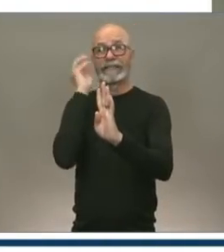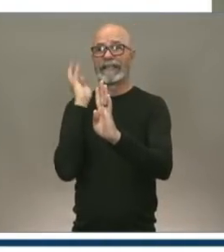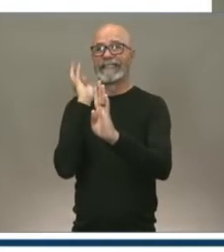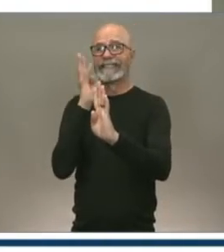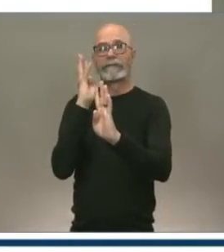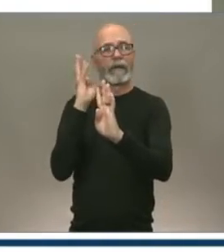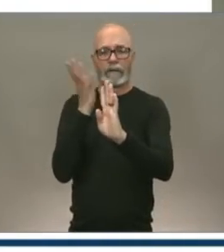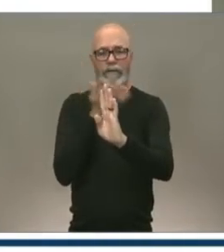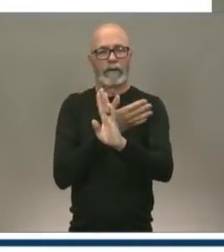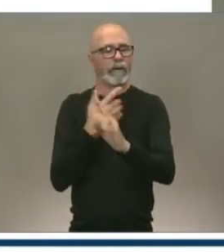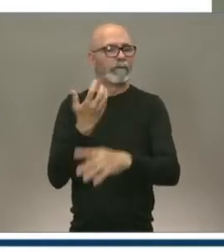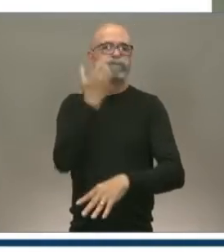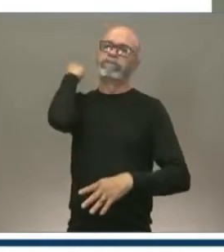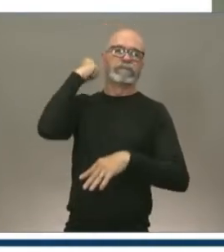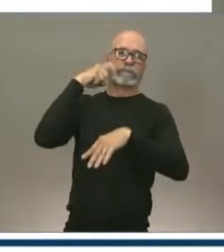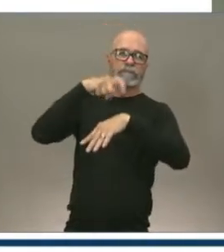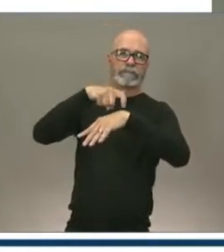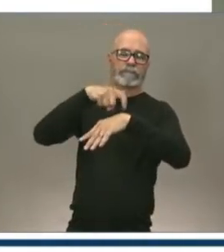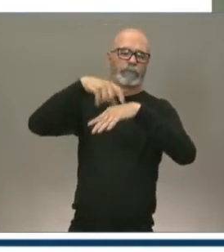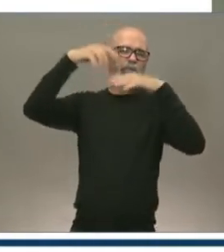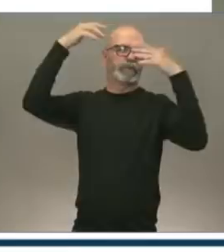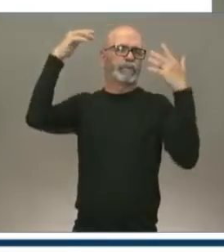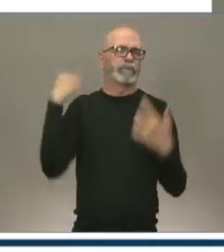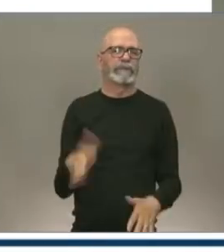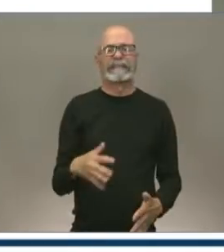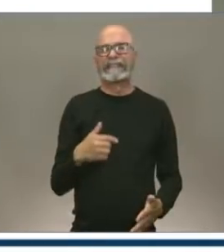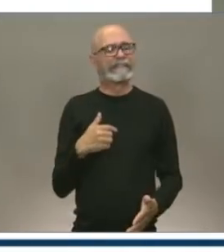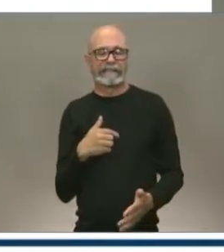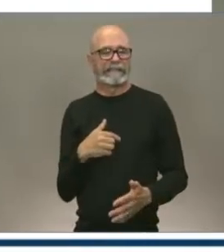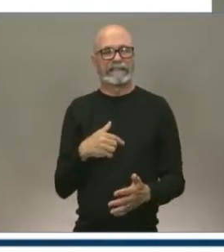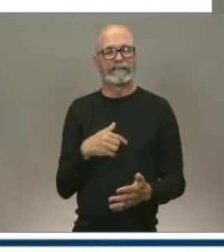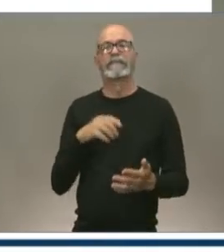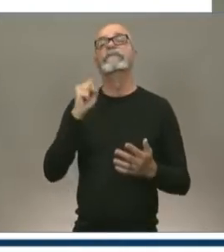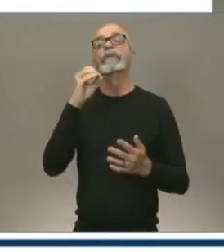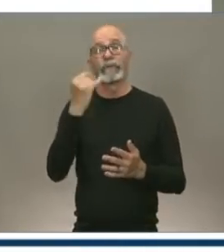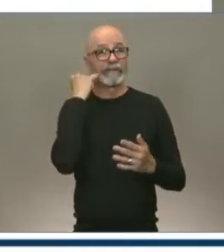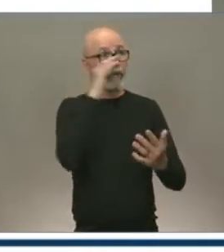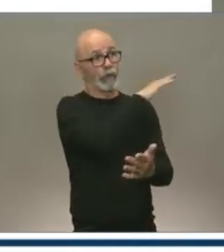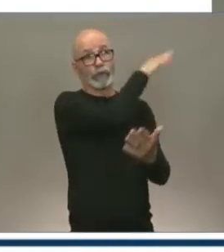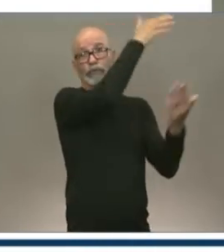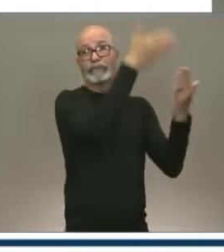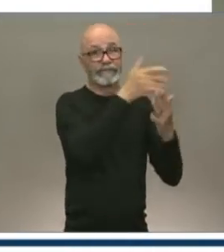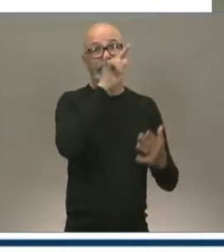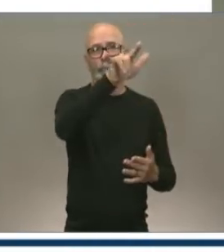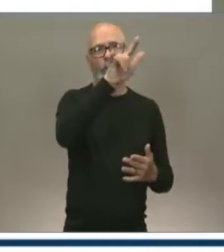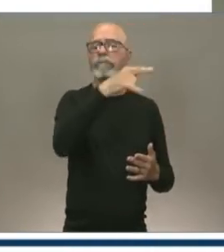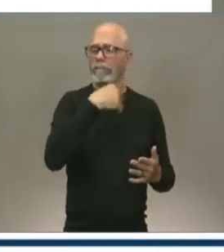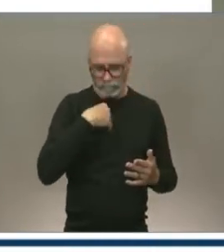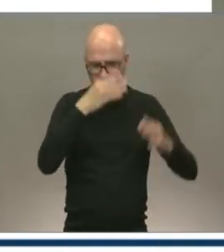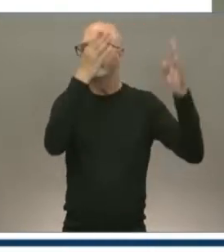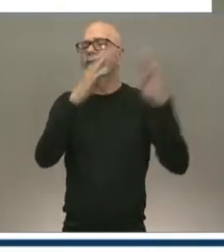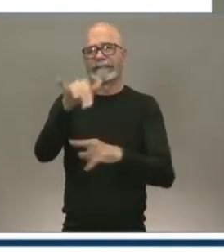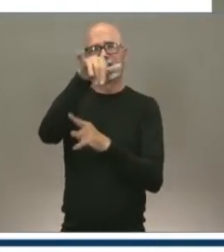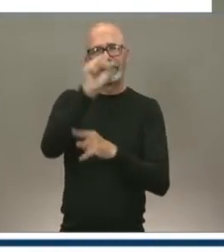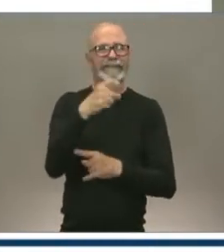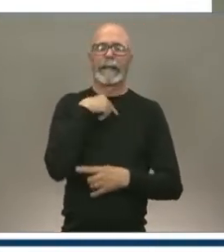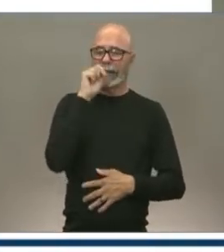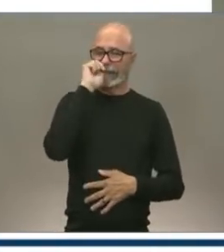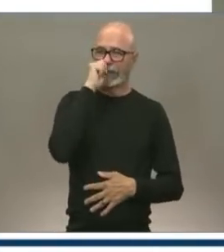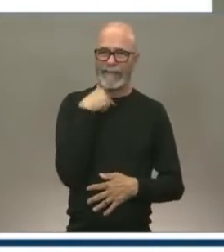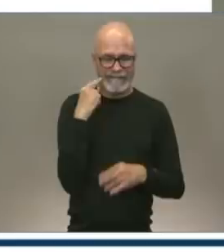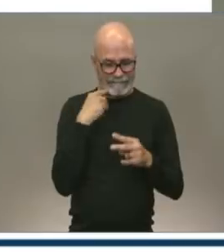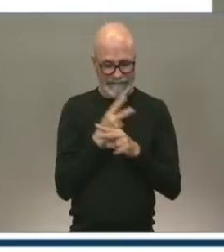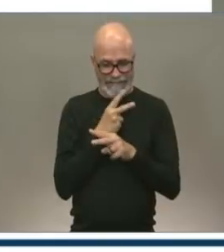to work through that. We are testing travelers. It's just the question is the airport the best place to test them? So we're